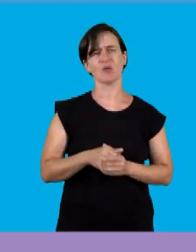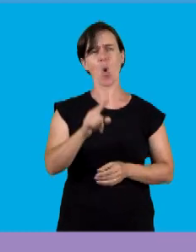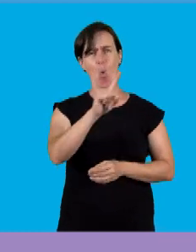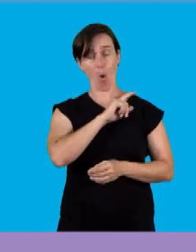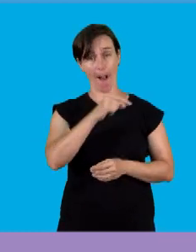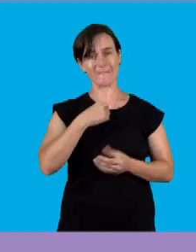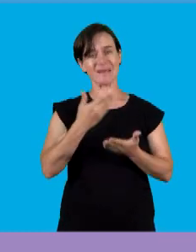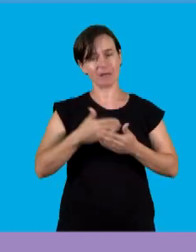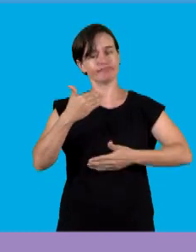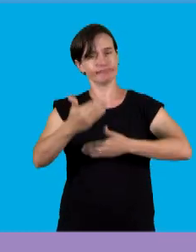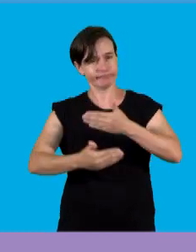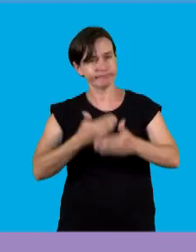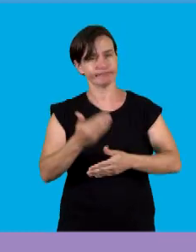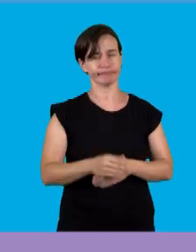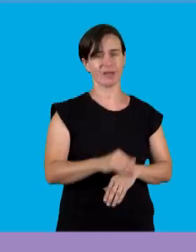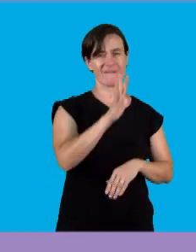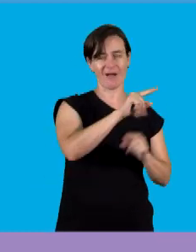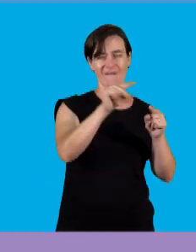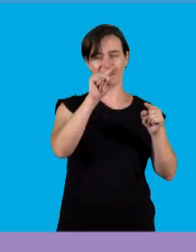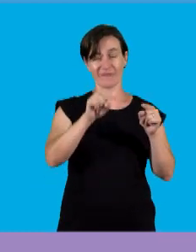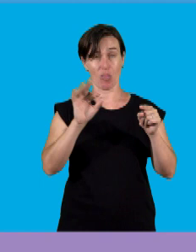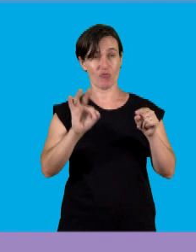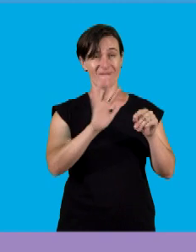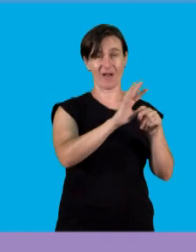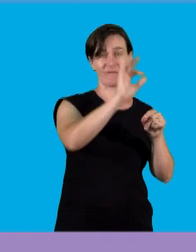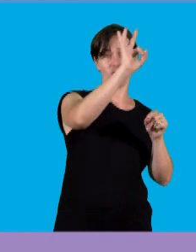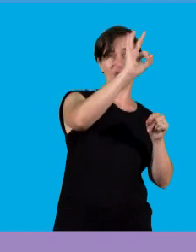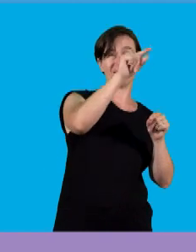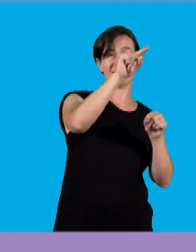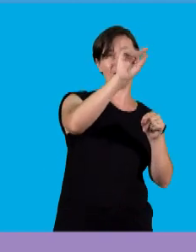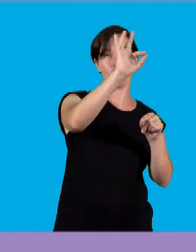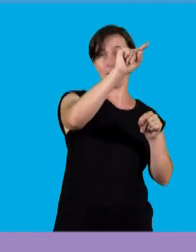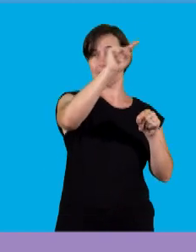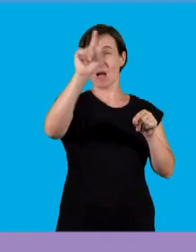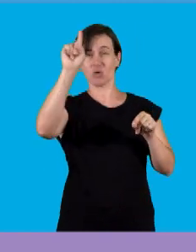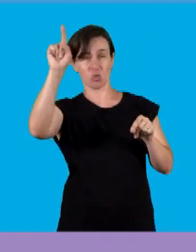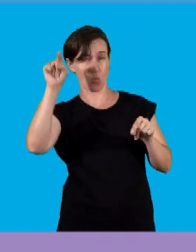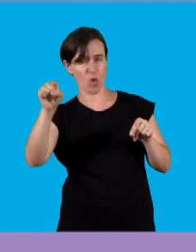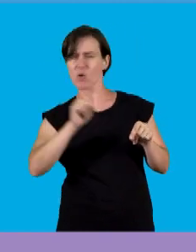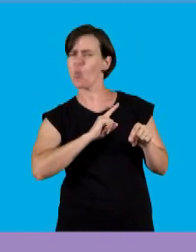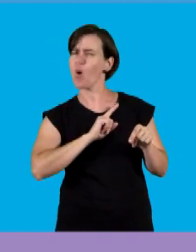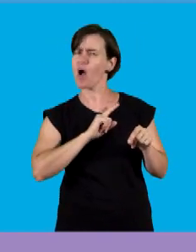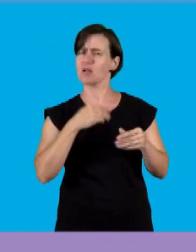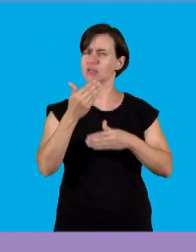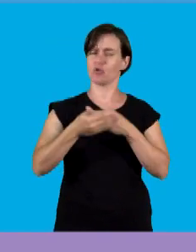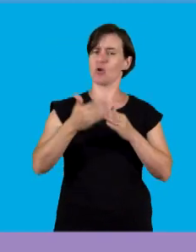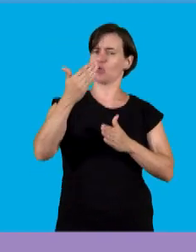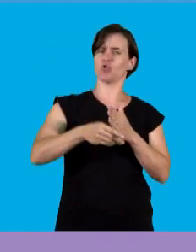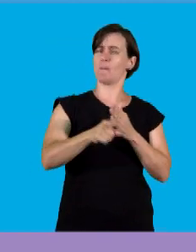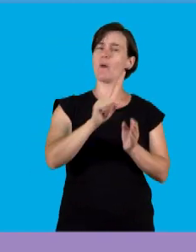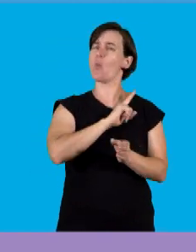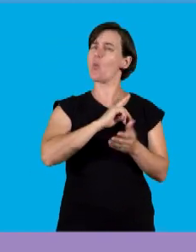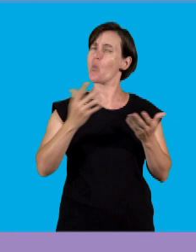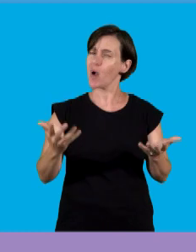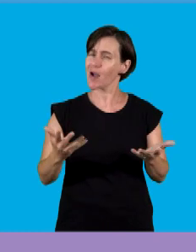we not dividing these two powers here? Or why are we not subtracting the exponents of these two